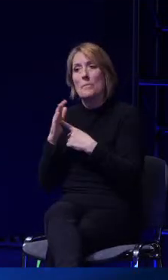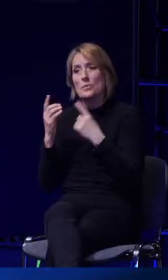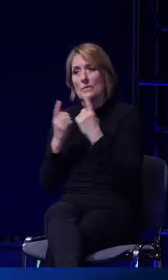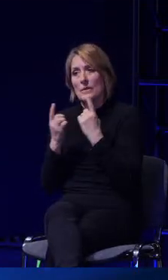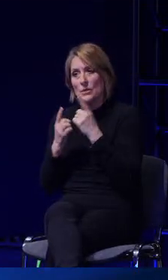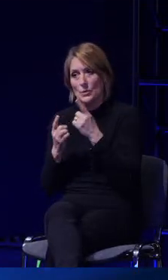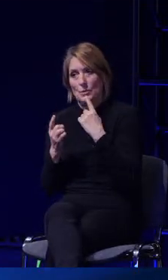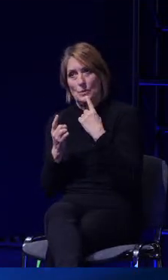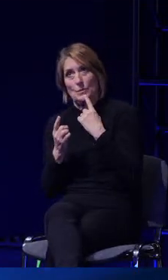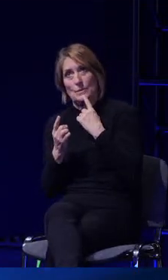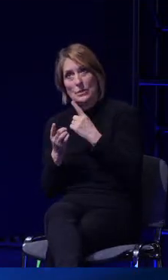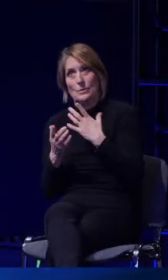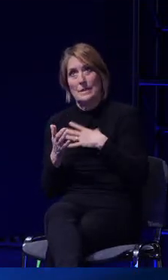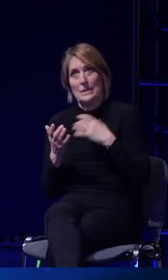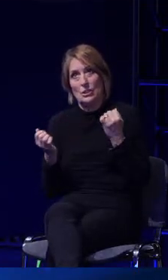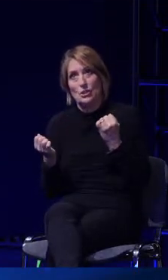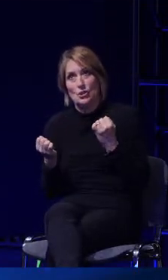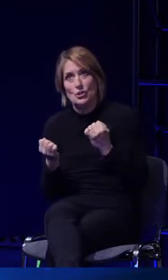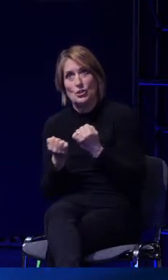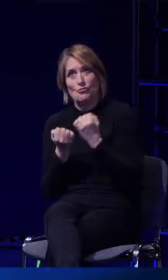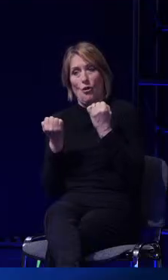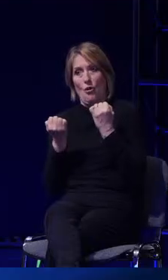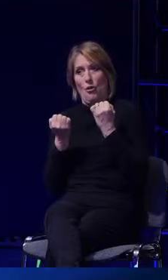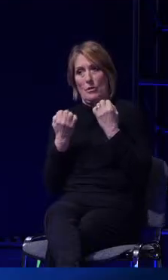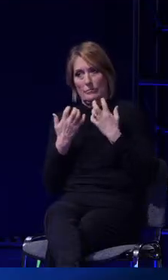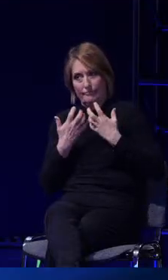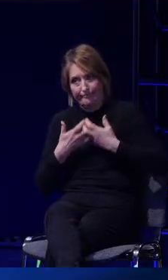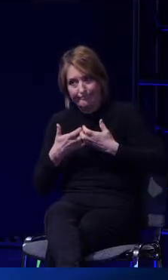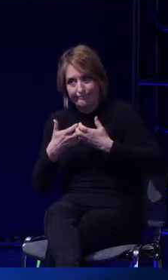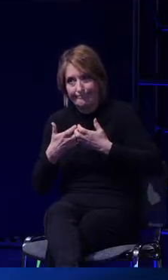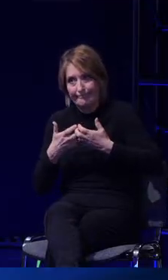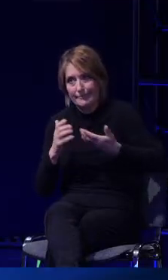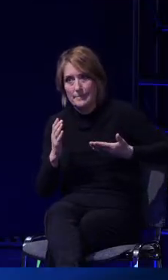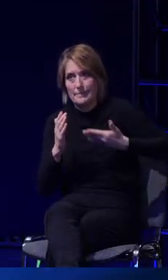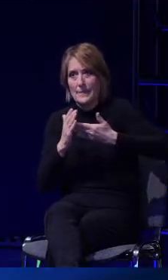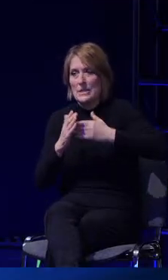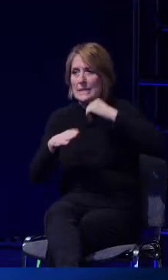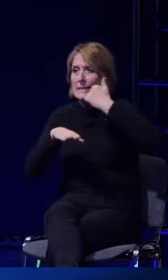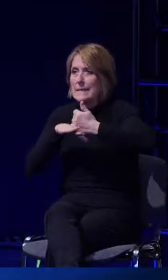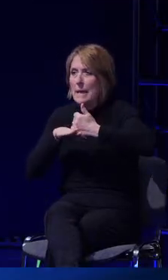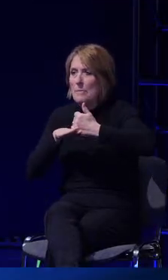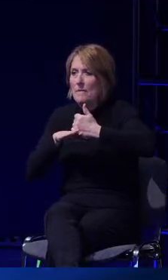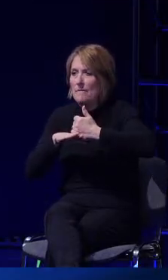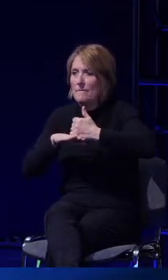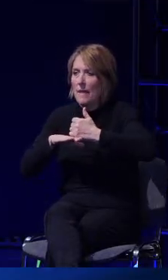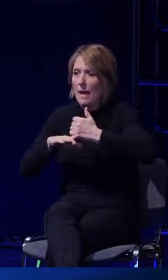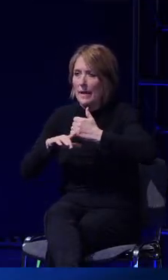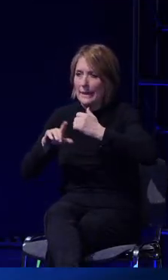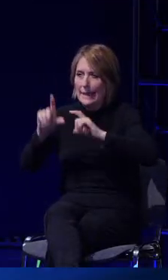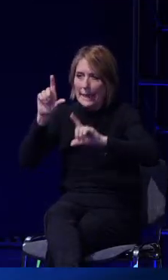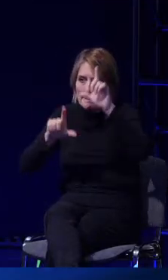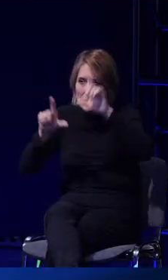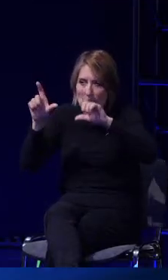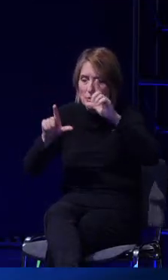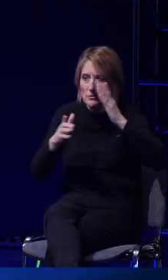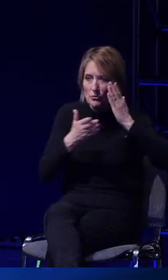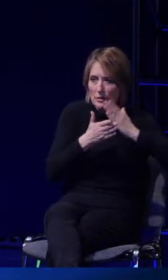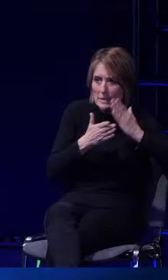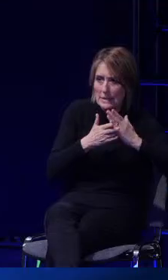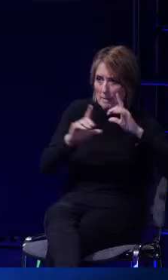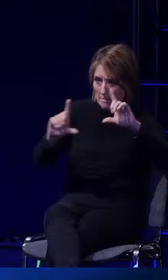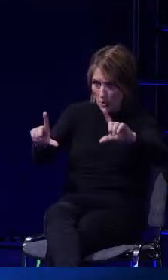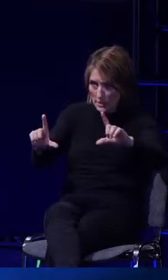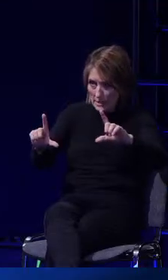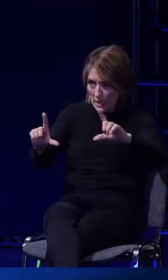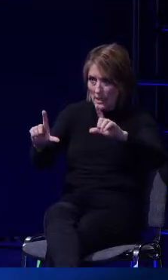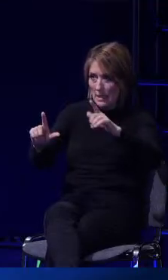a really strong infrastructure of imaging set up. Like, you have to be able to trust your monitor, you have to trust the LUT, you have